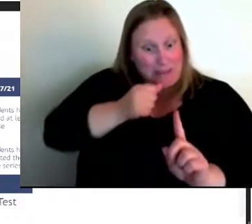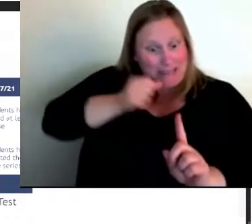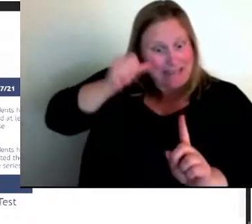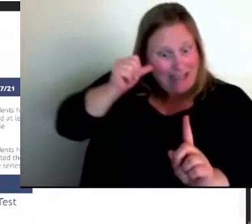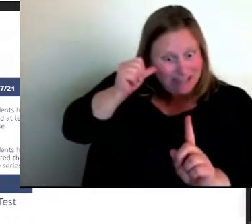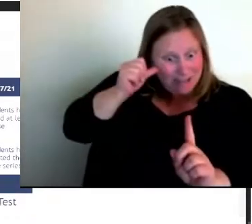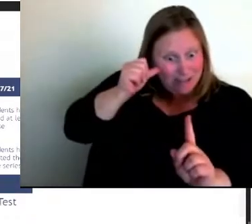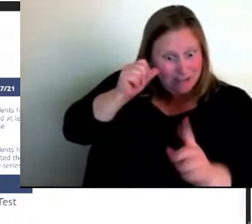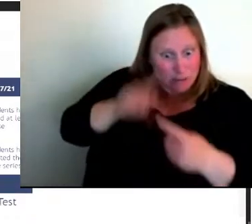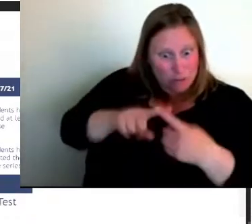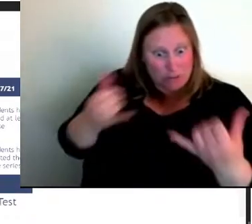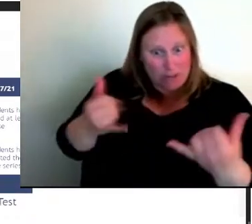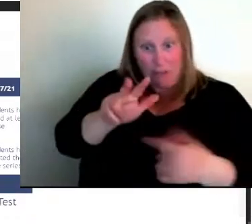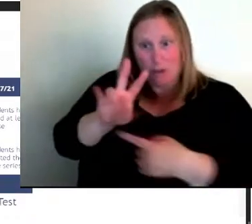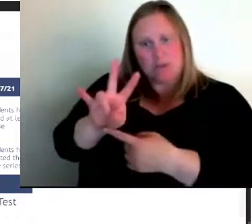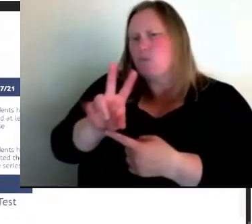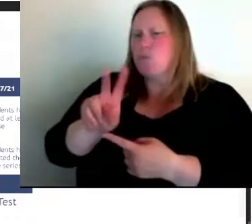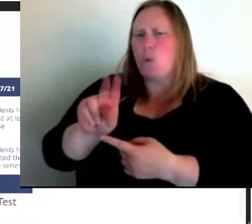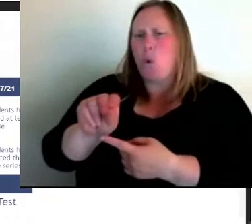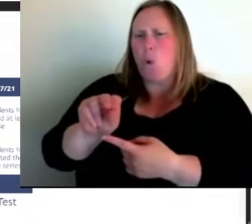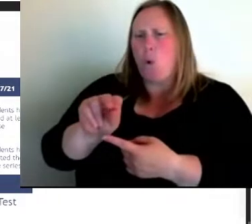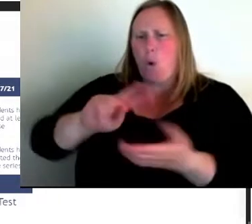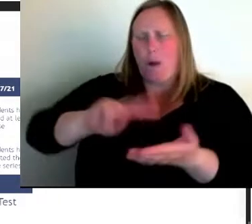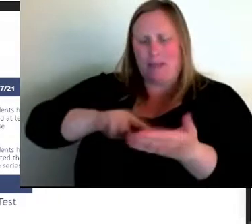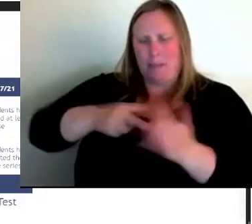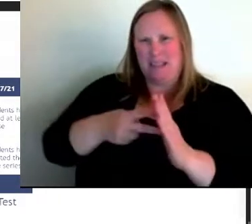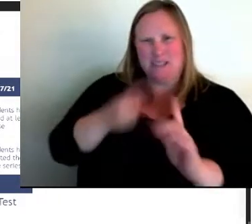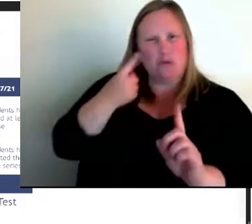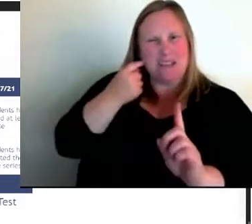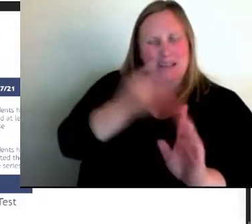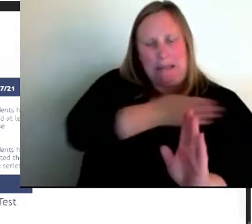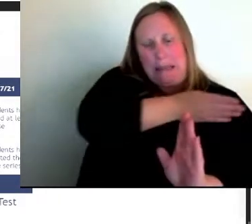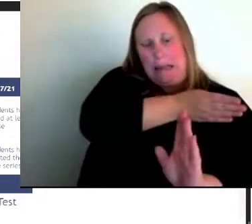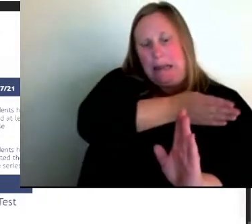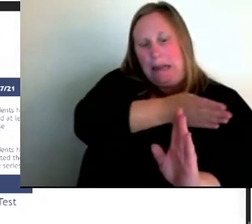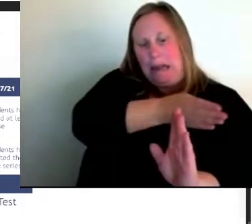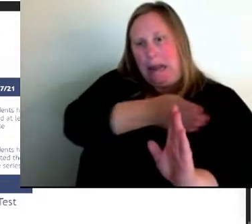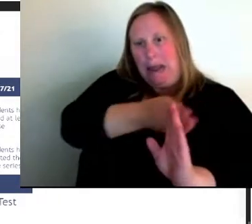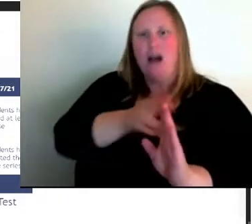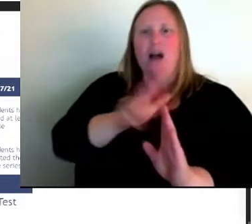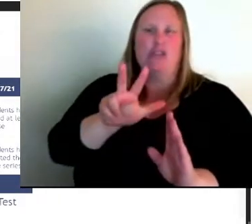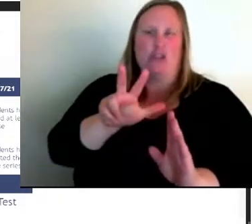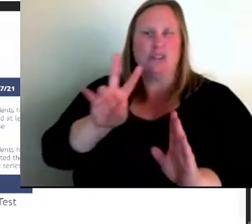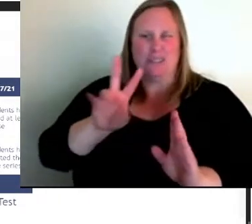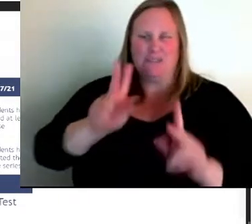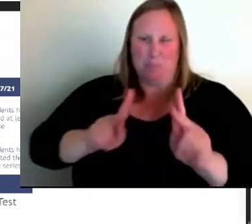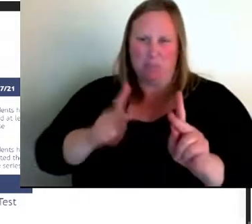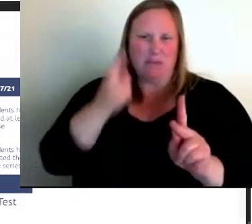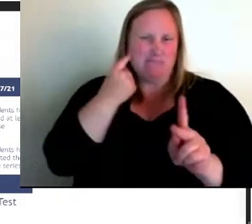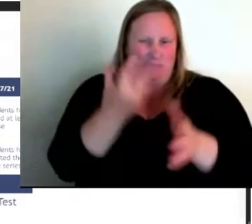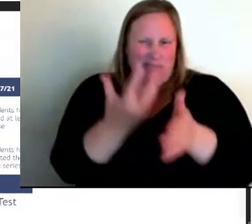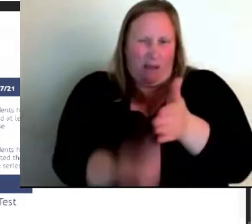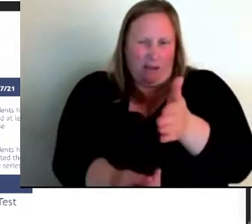today. You can also see here at a glance the total number of probable deaths over the course of the